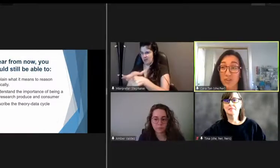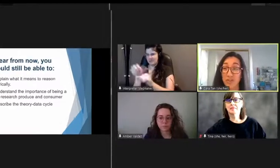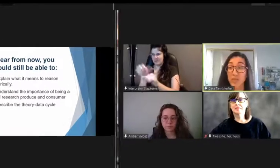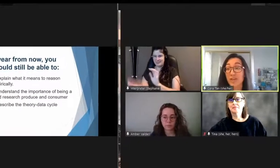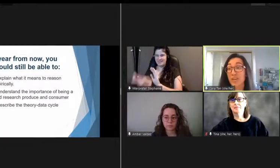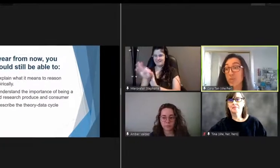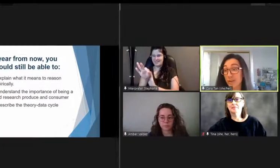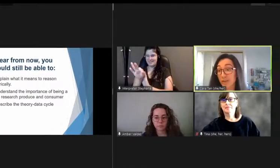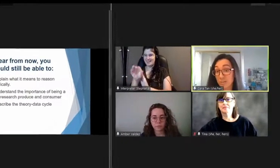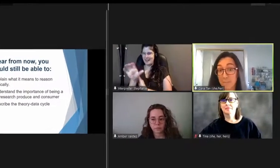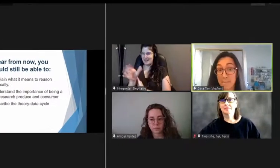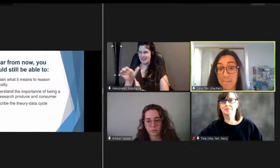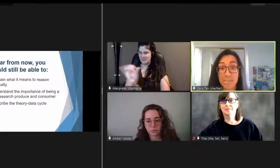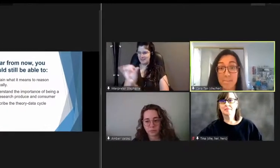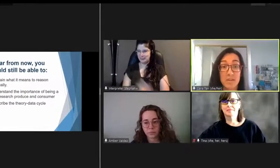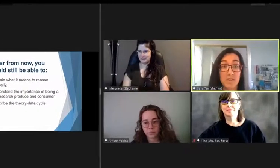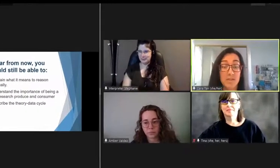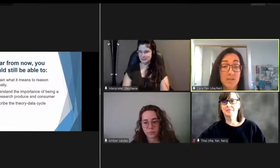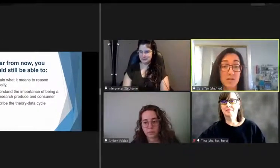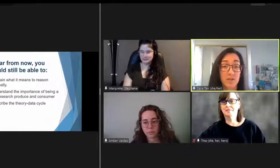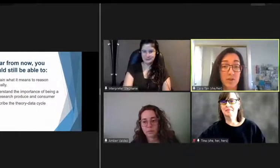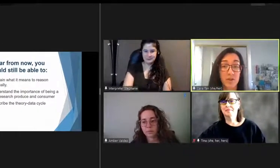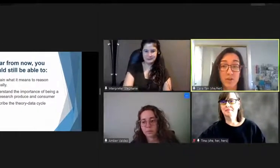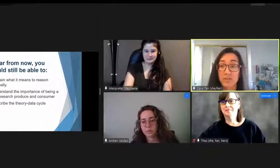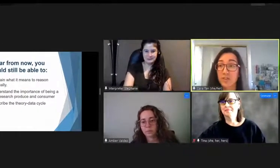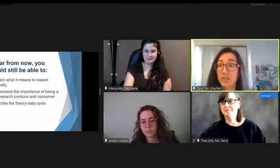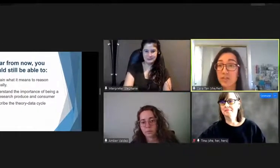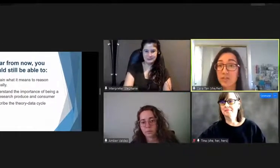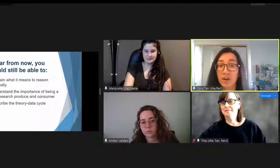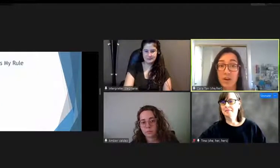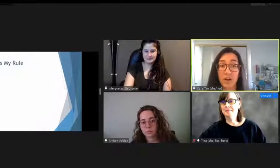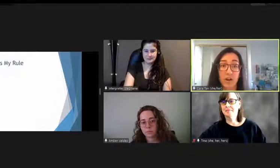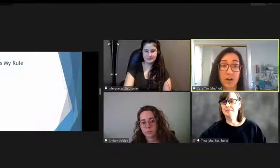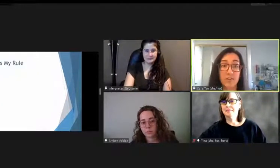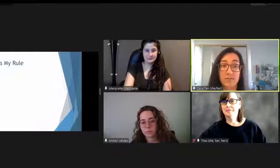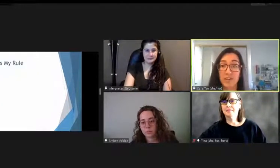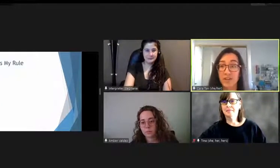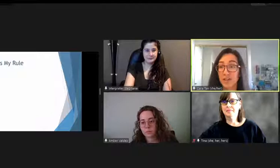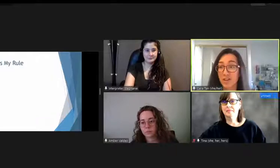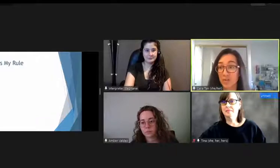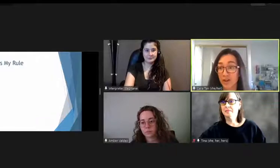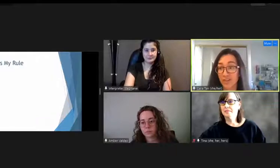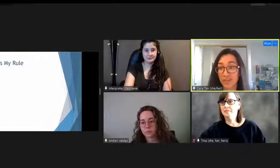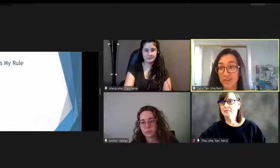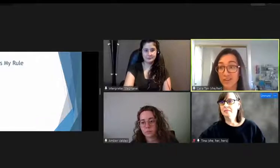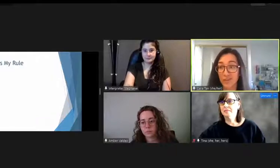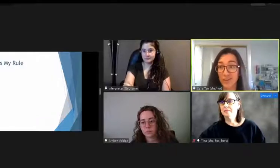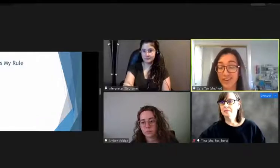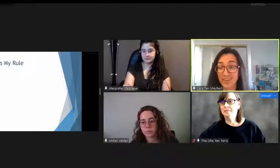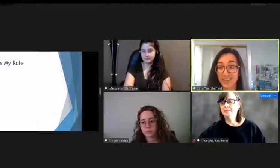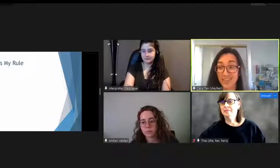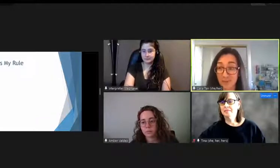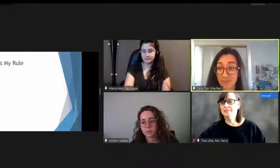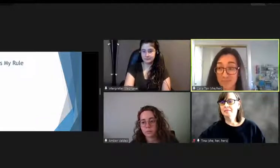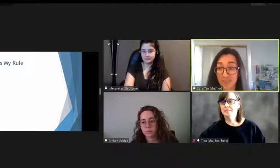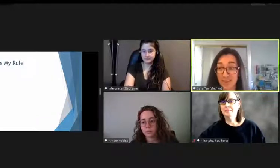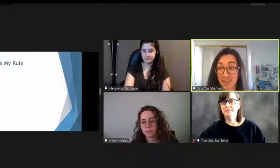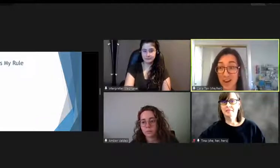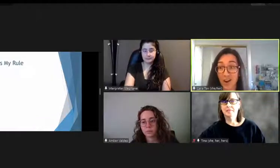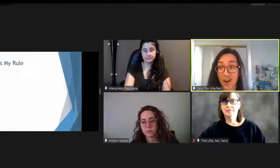to learn by the end of the week. Okay, so let's start off. We're actually going to start with an